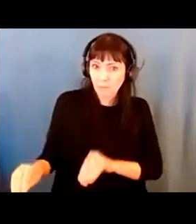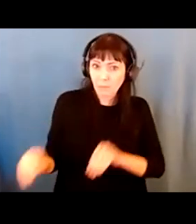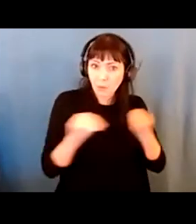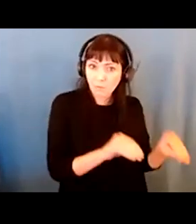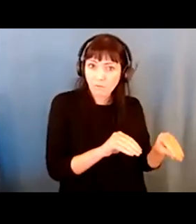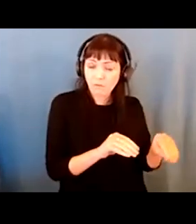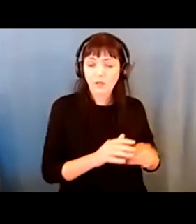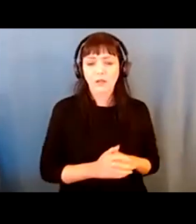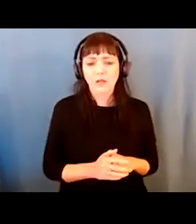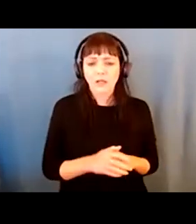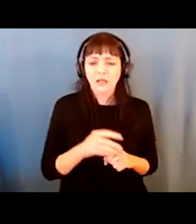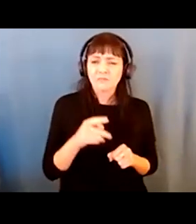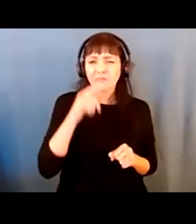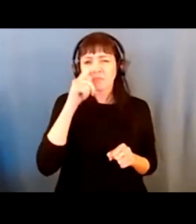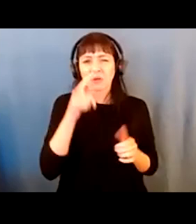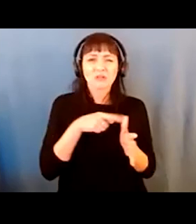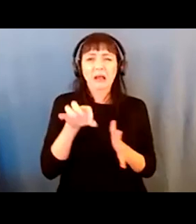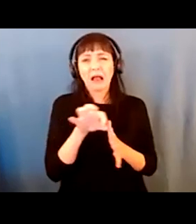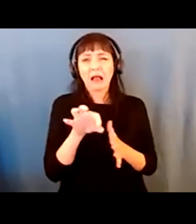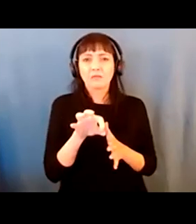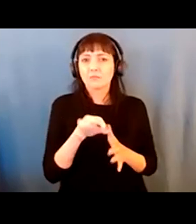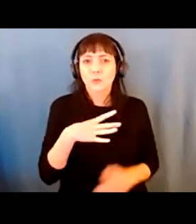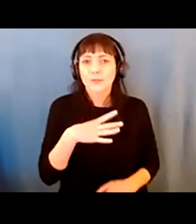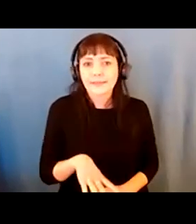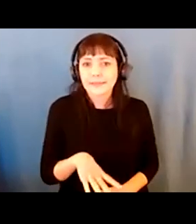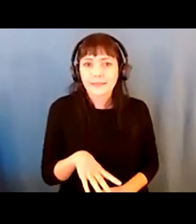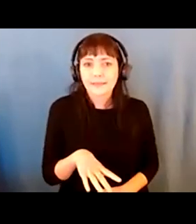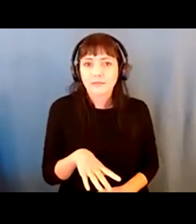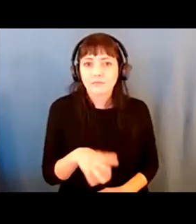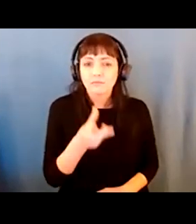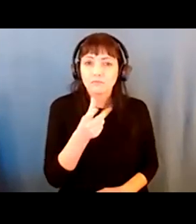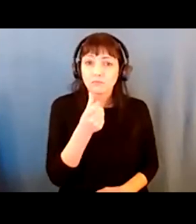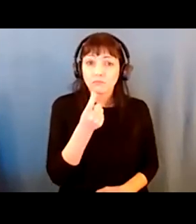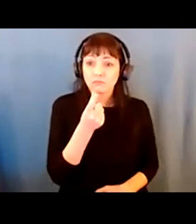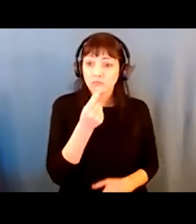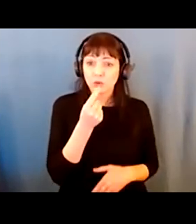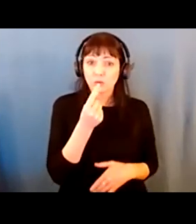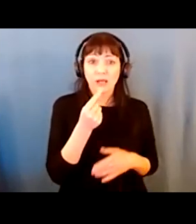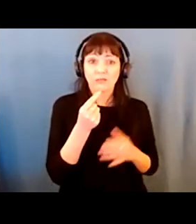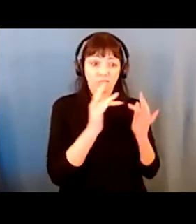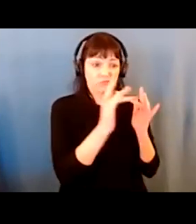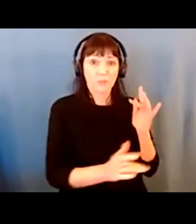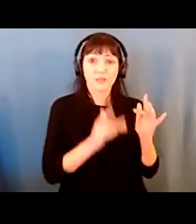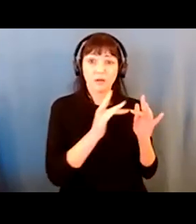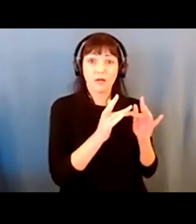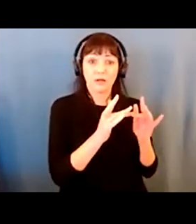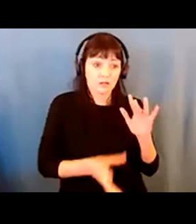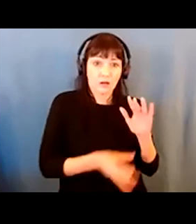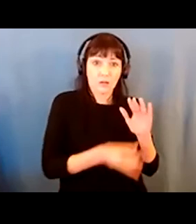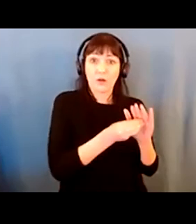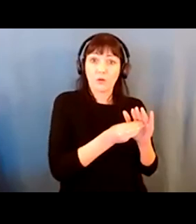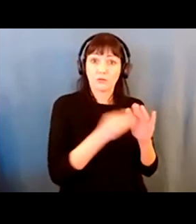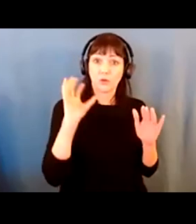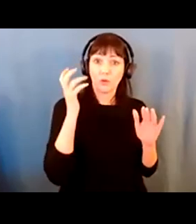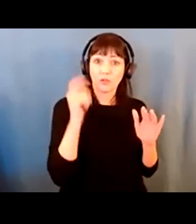app. You can record like an audio tour and have a download file on your website with the exhibition. And again,